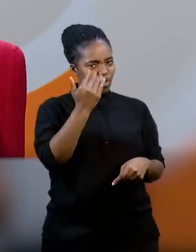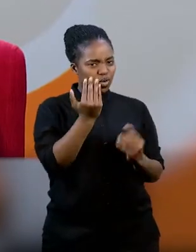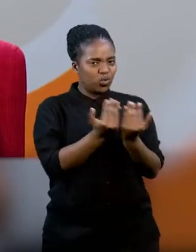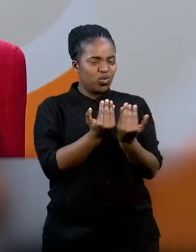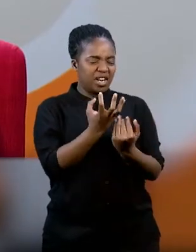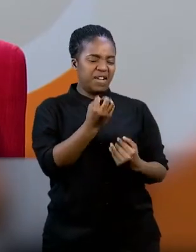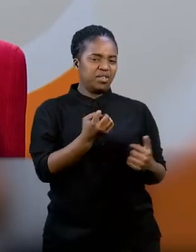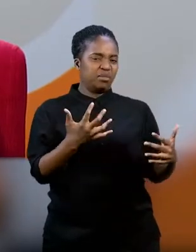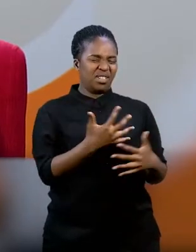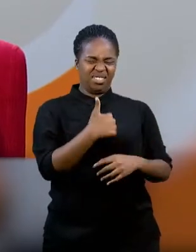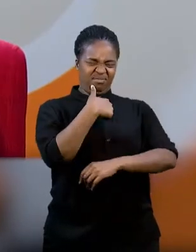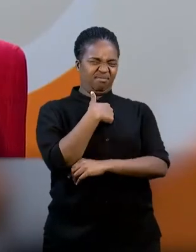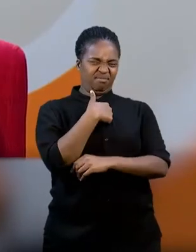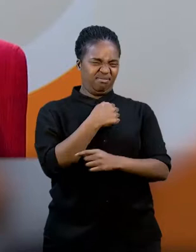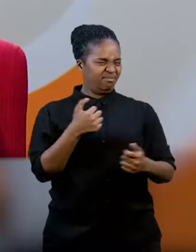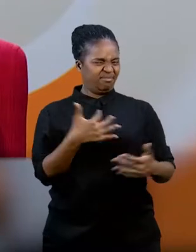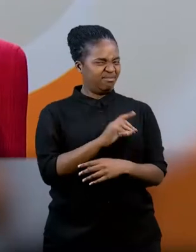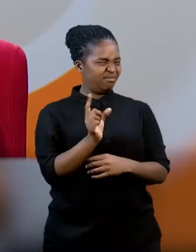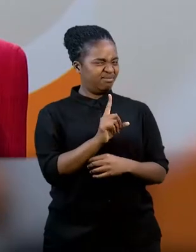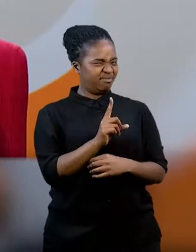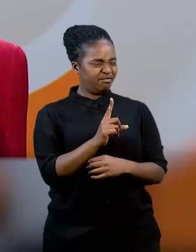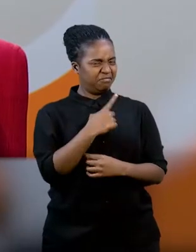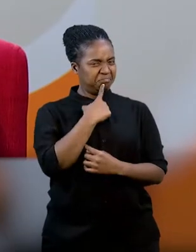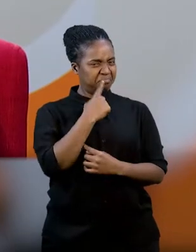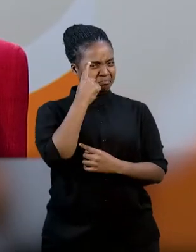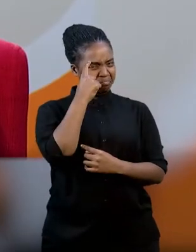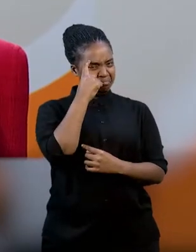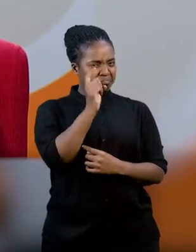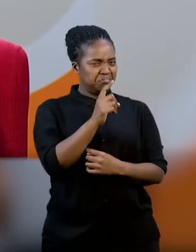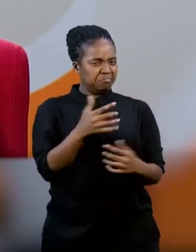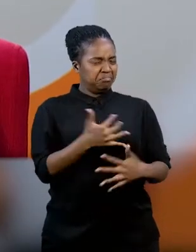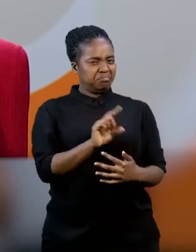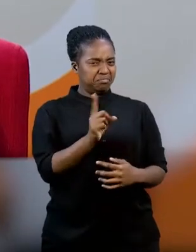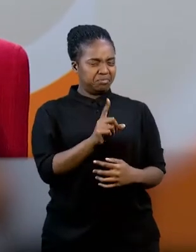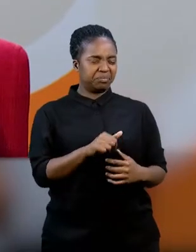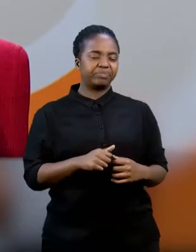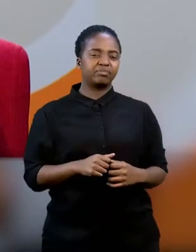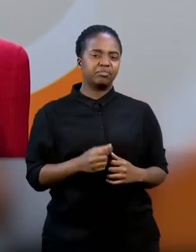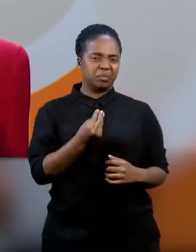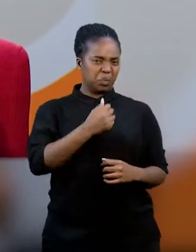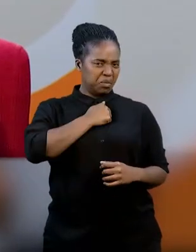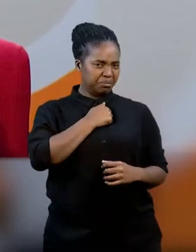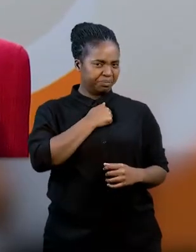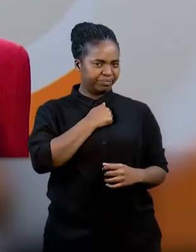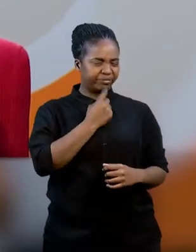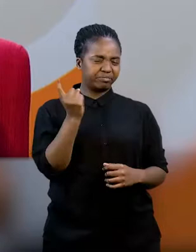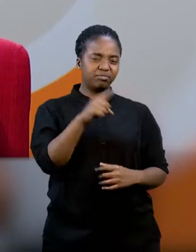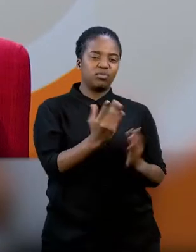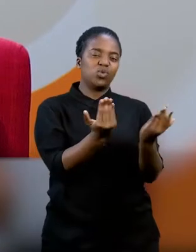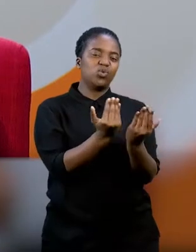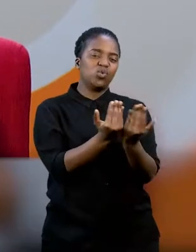wena o tlotlo bona ke re surprise ka ne ke na le di surprise tse ka Nkateko ho na le